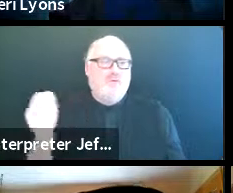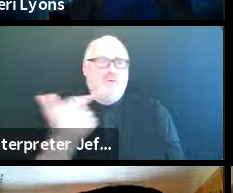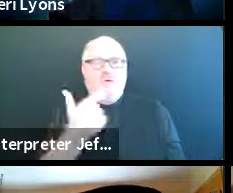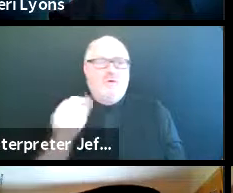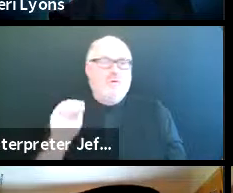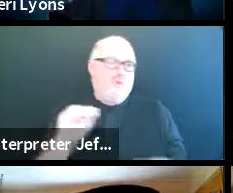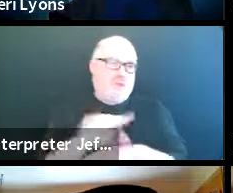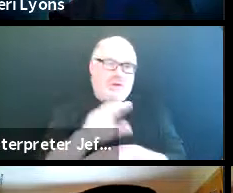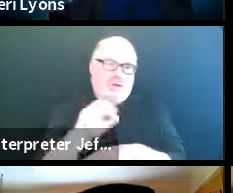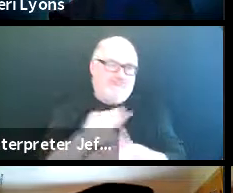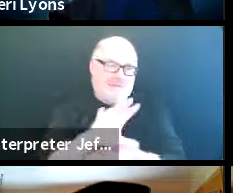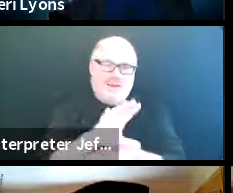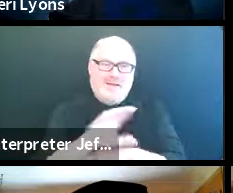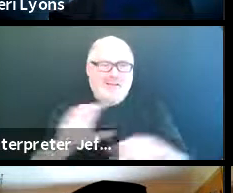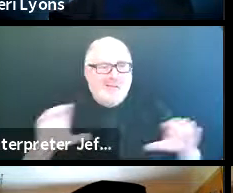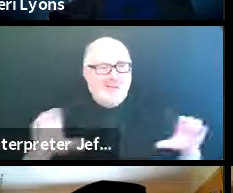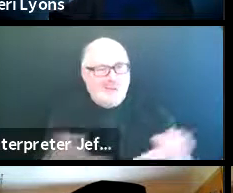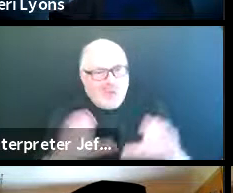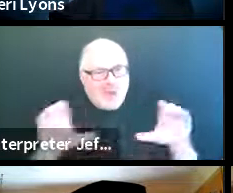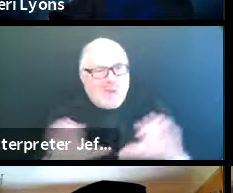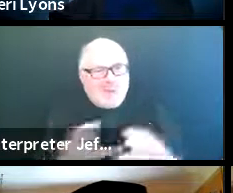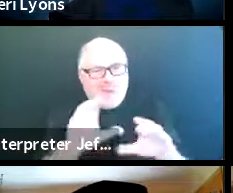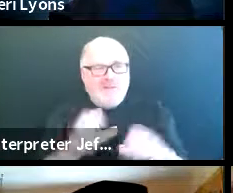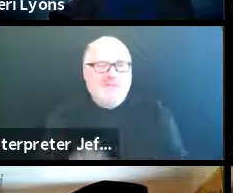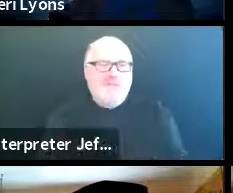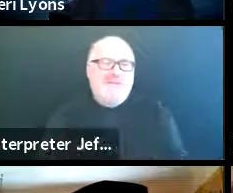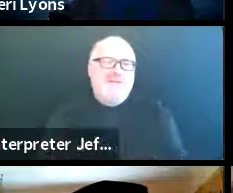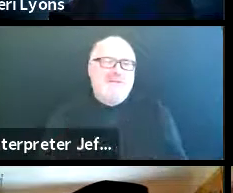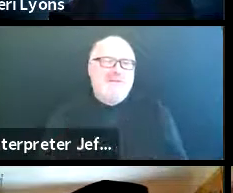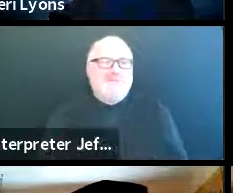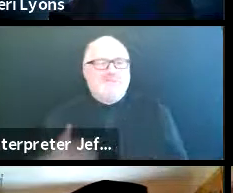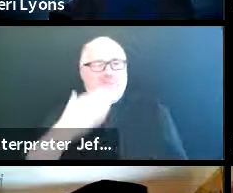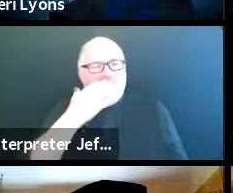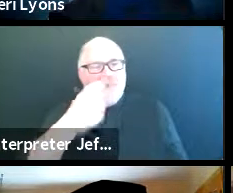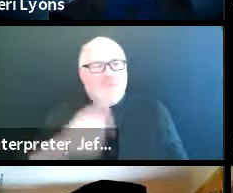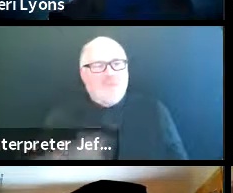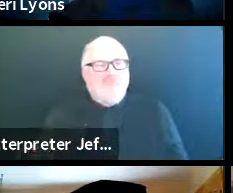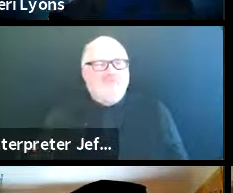advice and encouragement. And yeah, thank you.